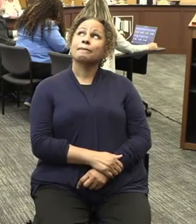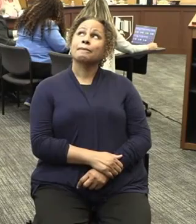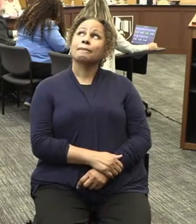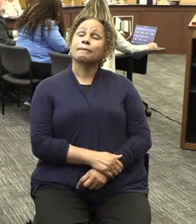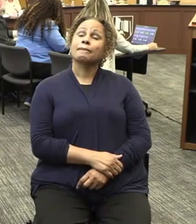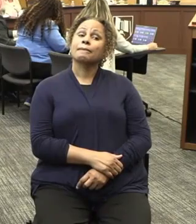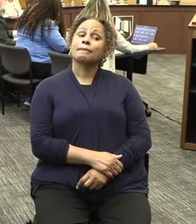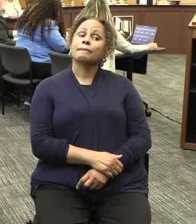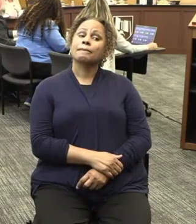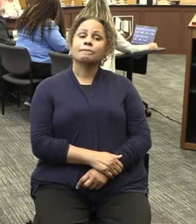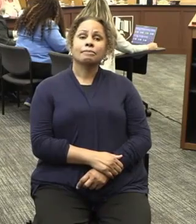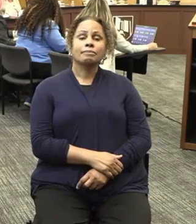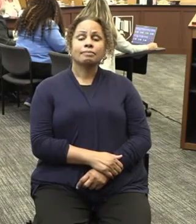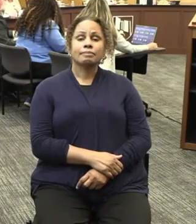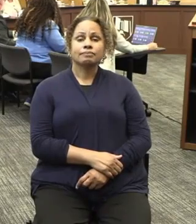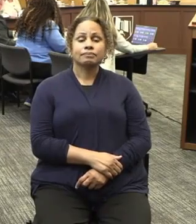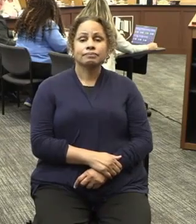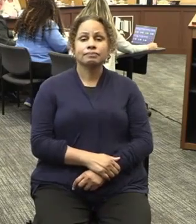Gotta get up early.